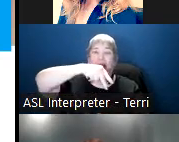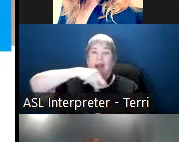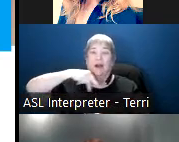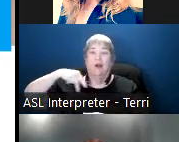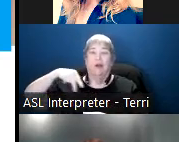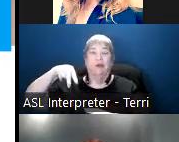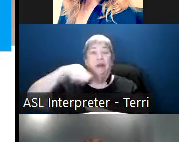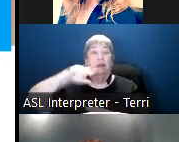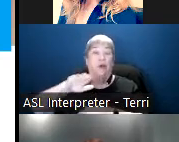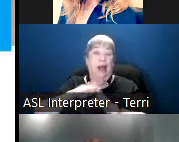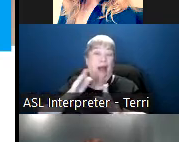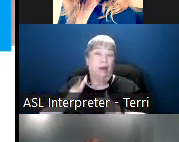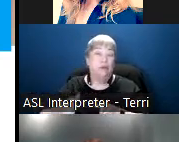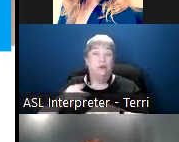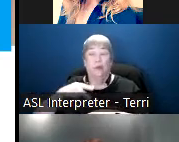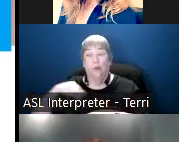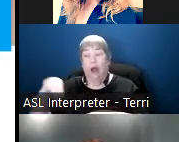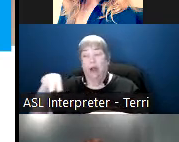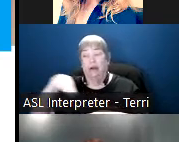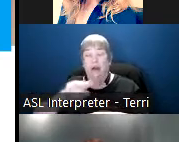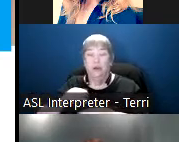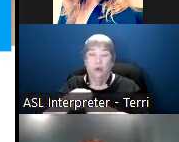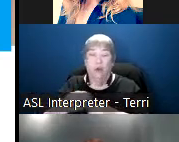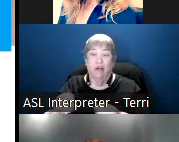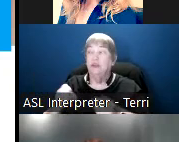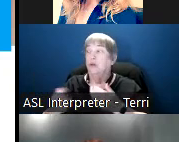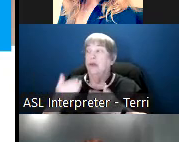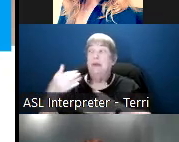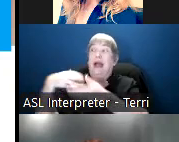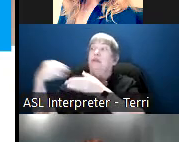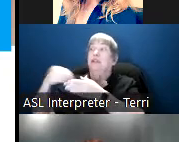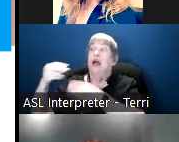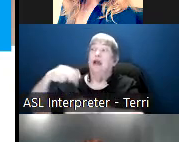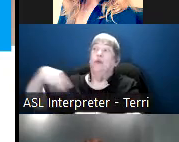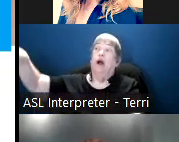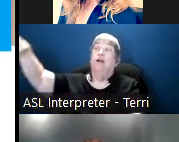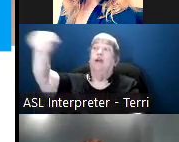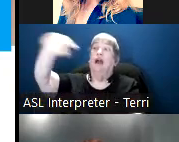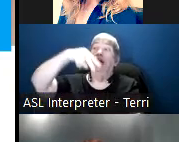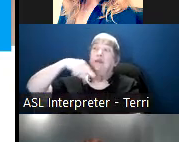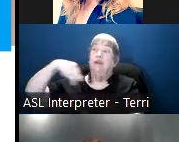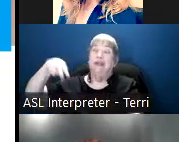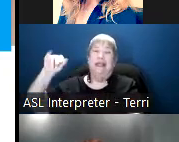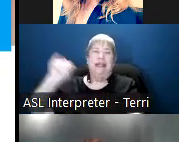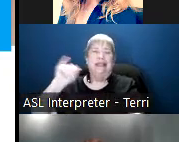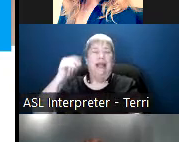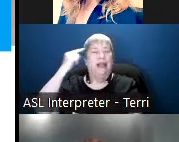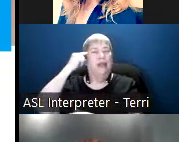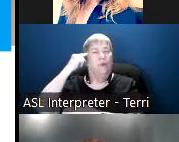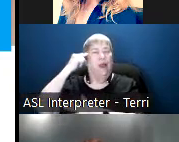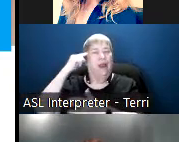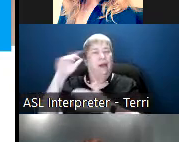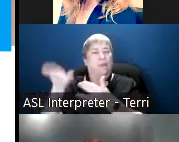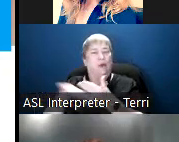that's possible. I think that that can really help pull you out of give your brain a little break, I guess is the best way to say that. Someone